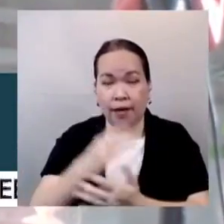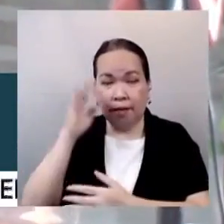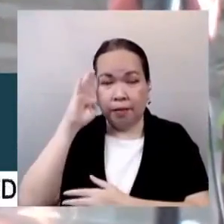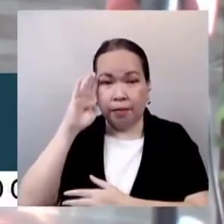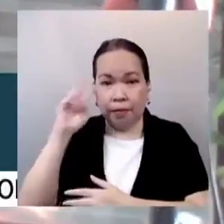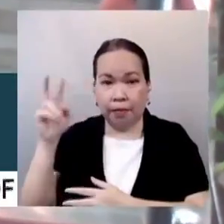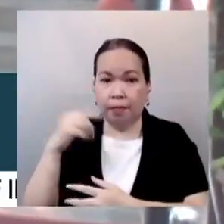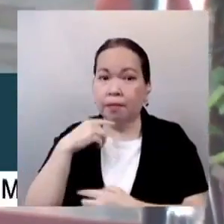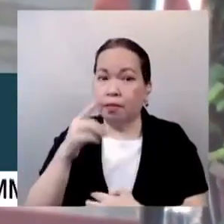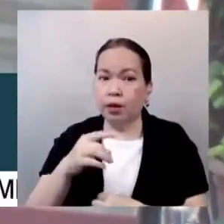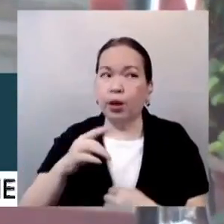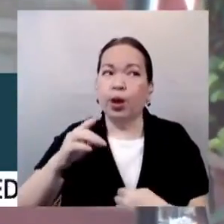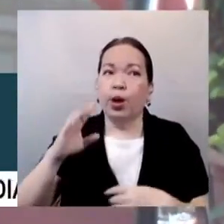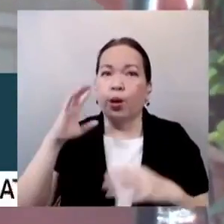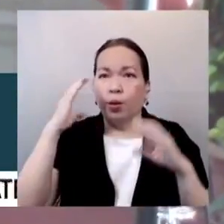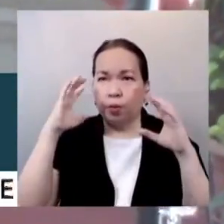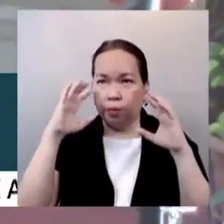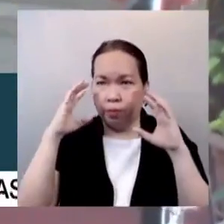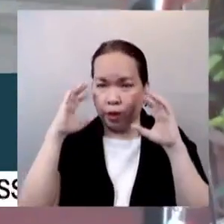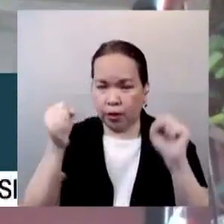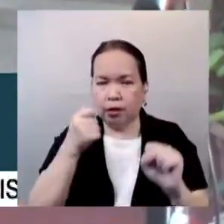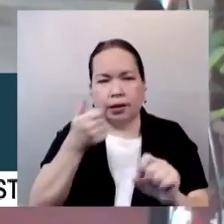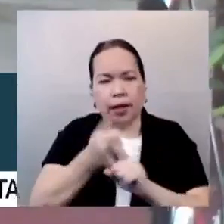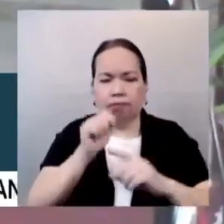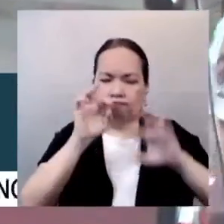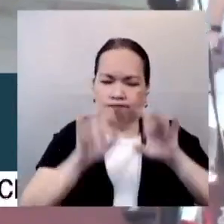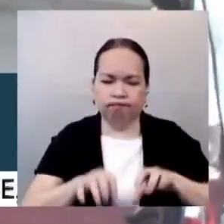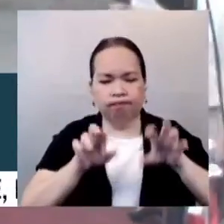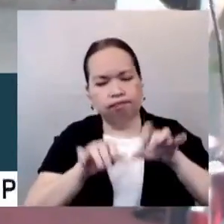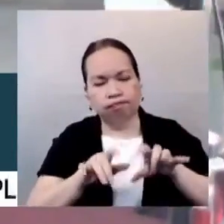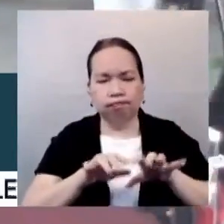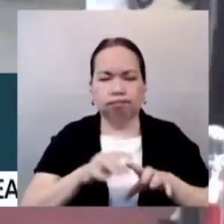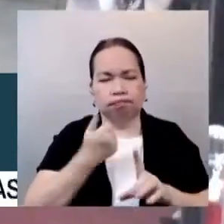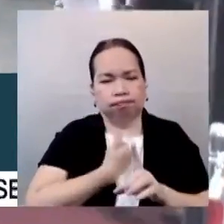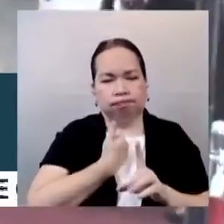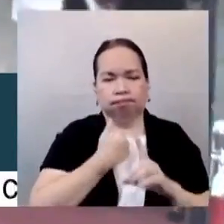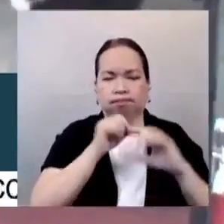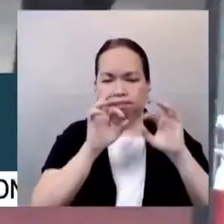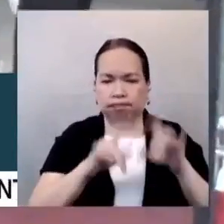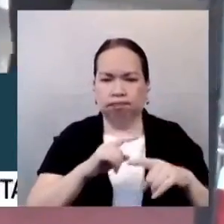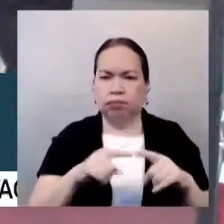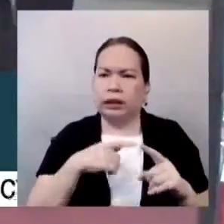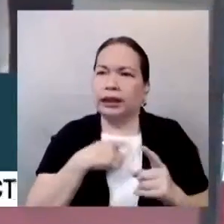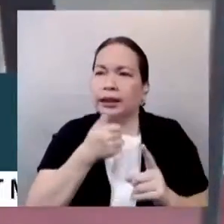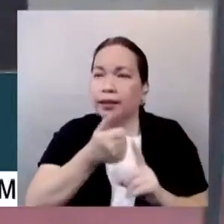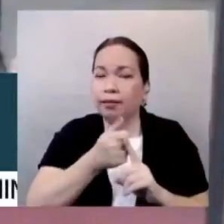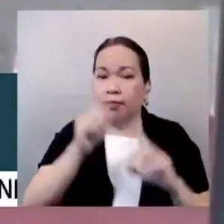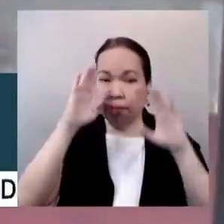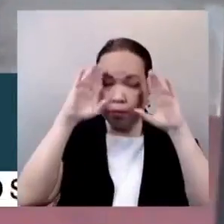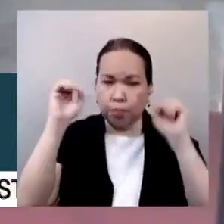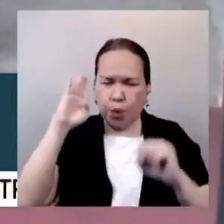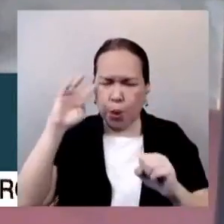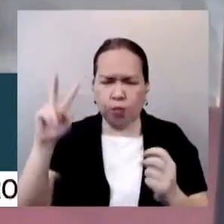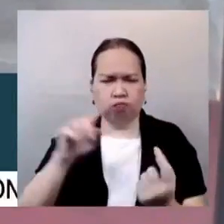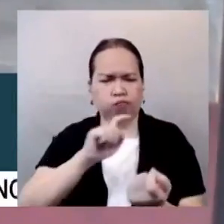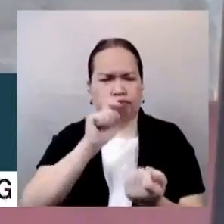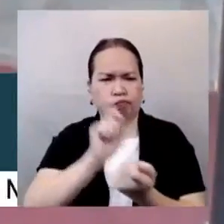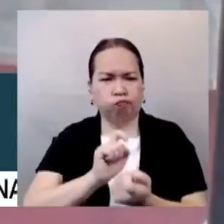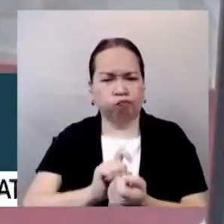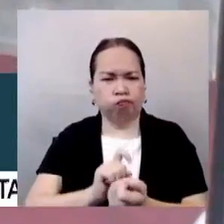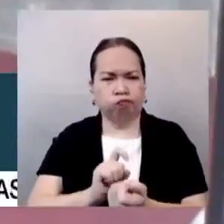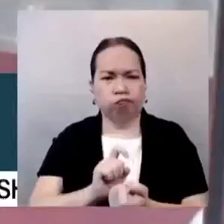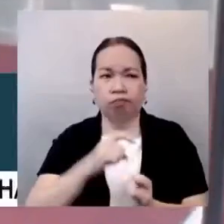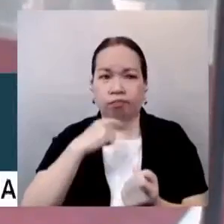the president wrote his speech himself and that the president was quite precise that